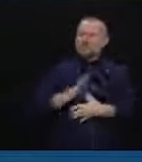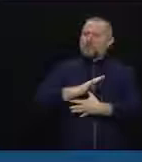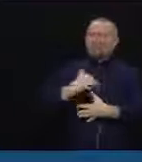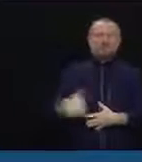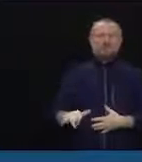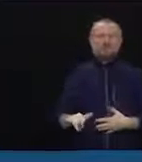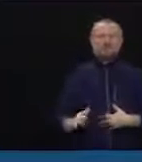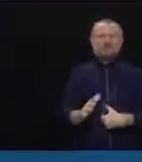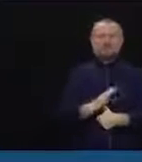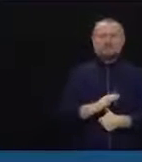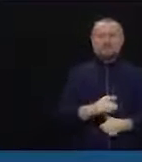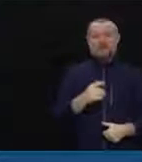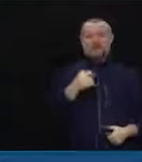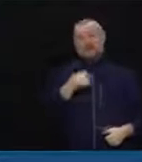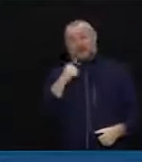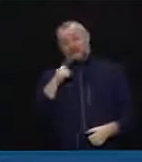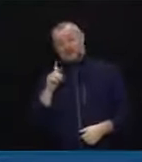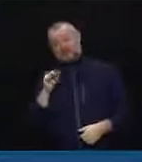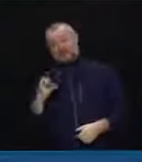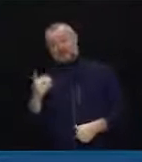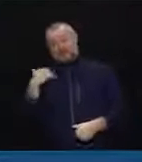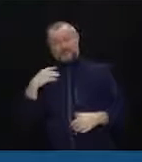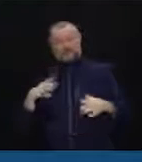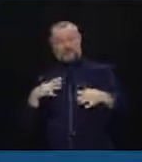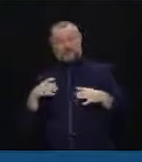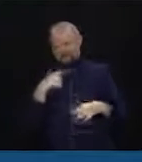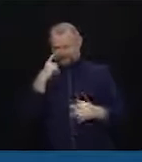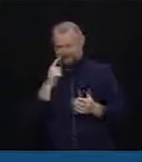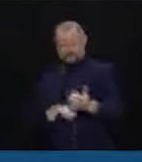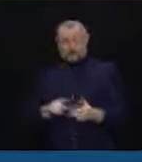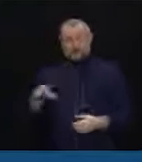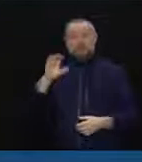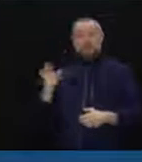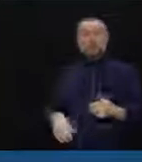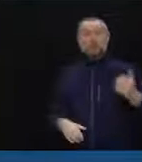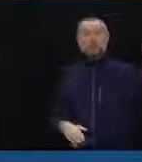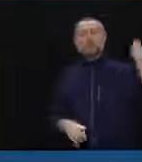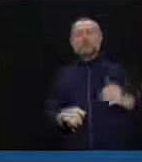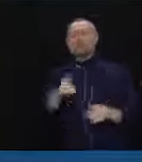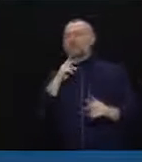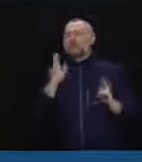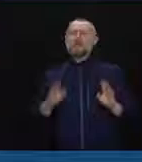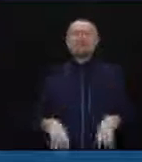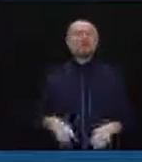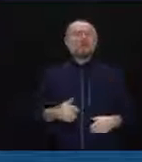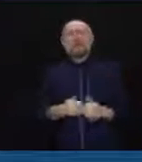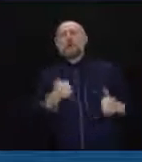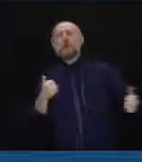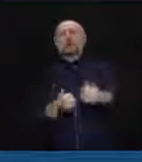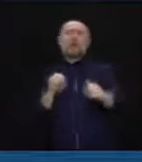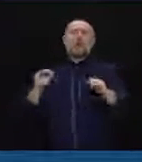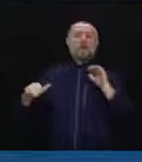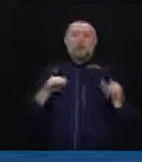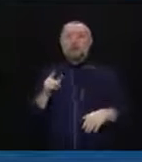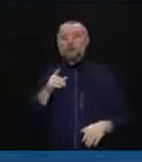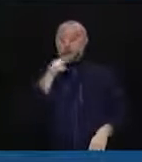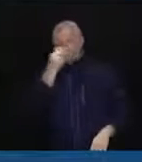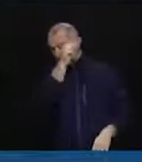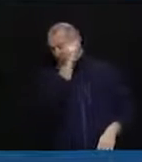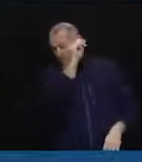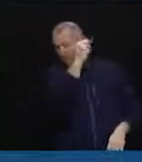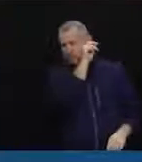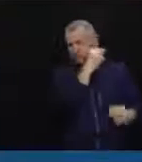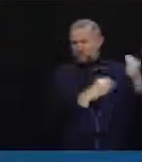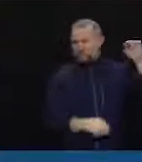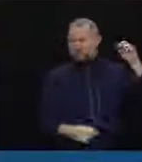December holidays, right afterward, you saw in places like Chicago, everybody saying it has to be remote, we have to stay remote. No, we were smart. We got test kits